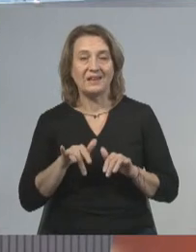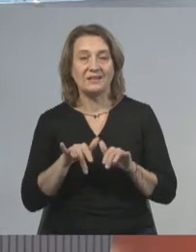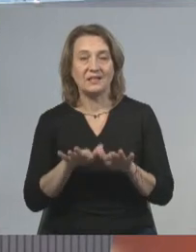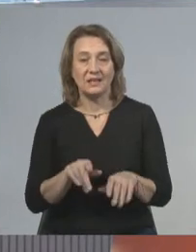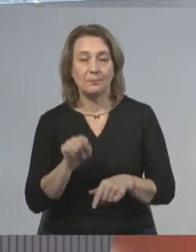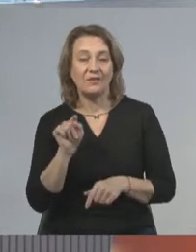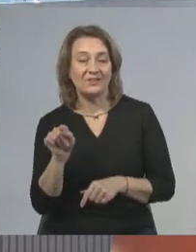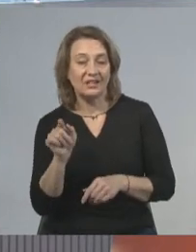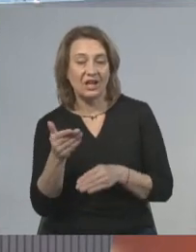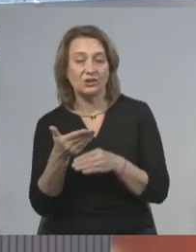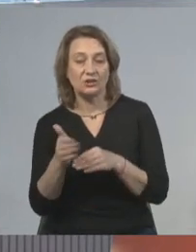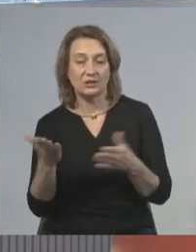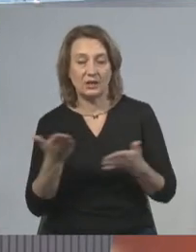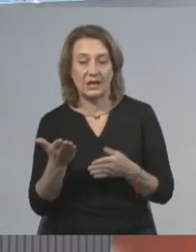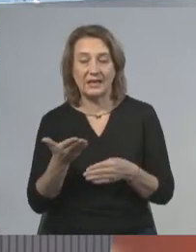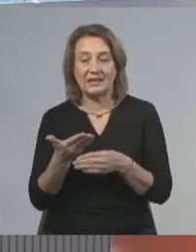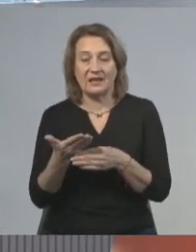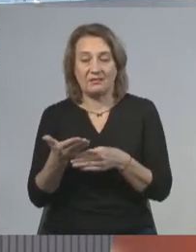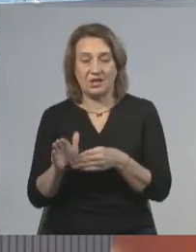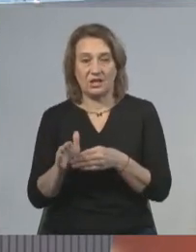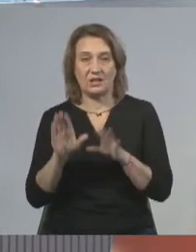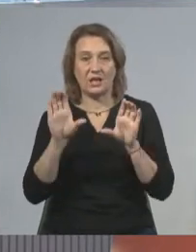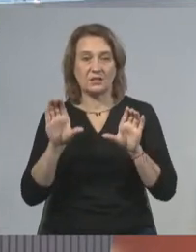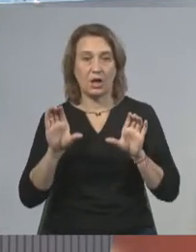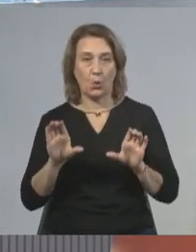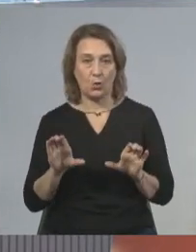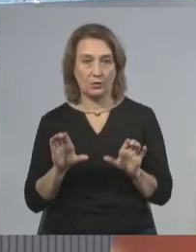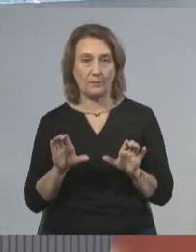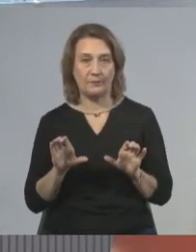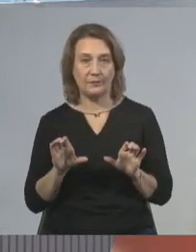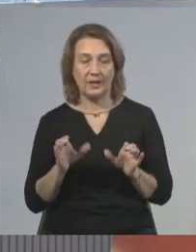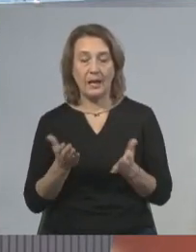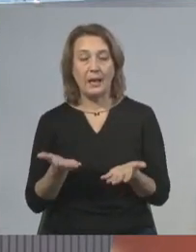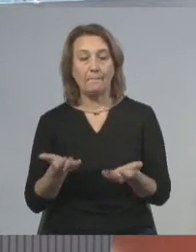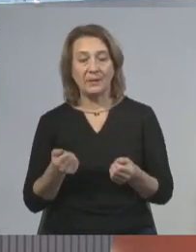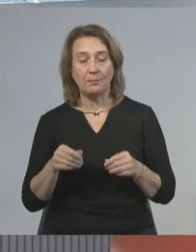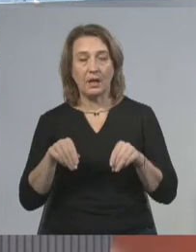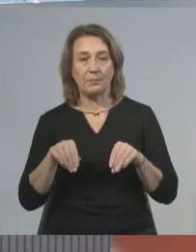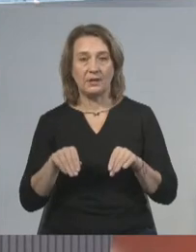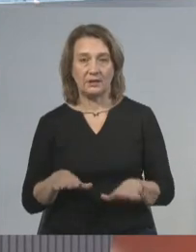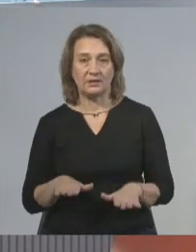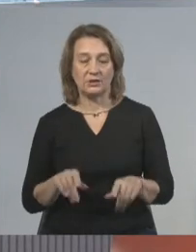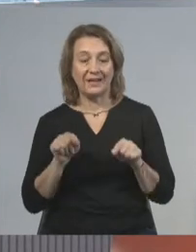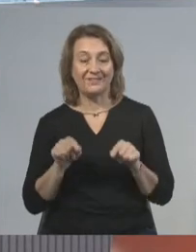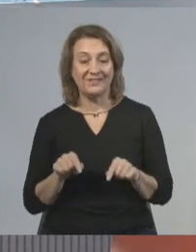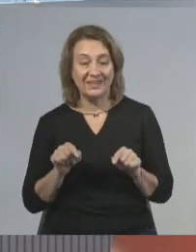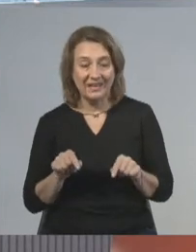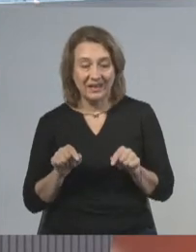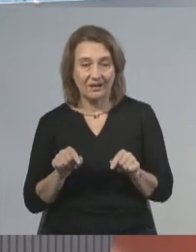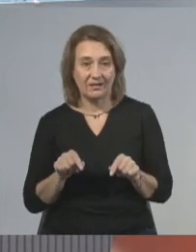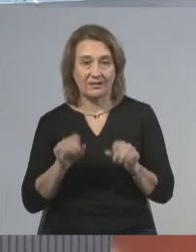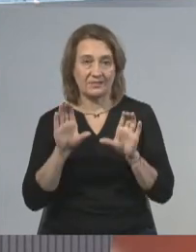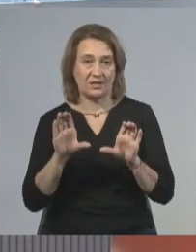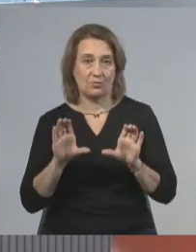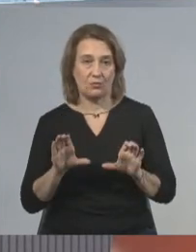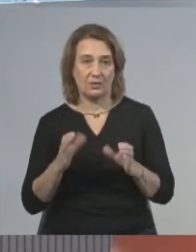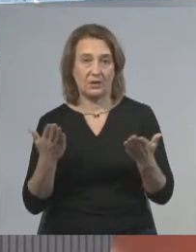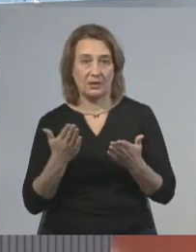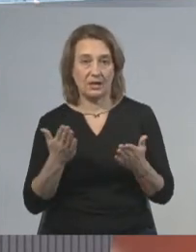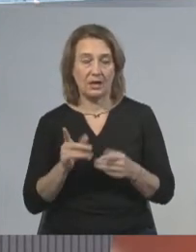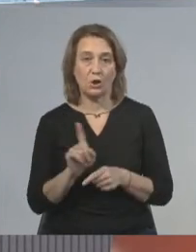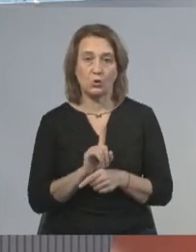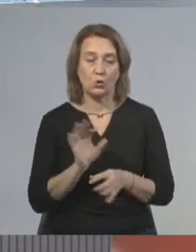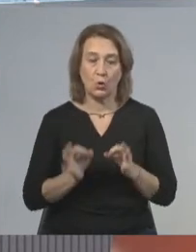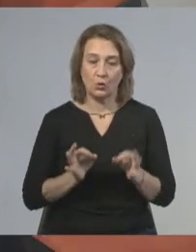we act only in the part according to the law and make decisions in the framework defined by